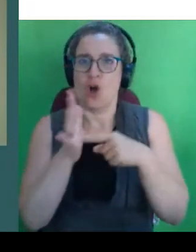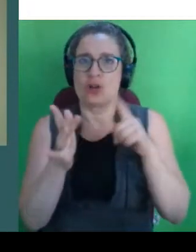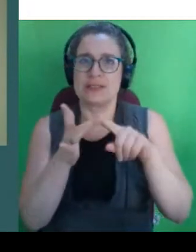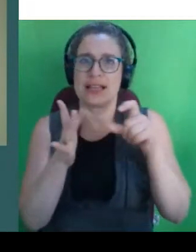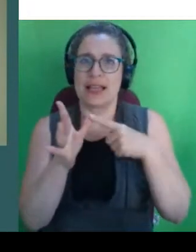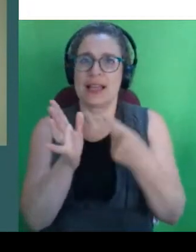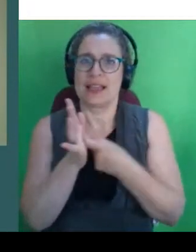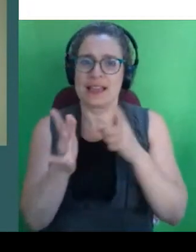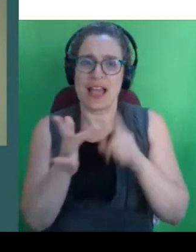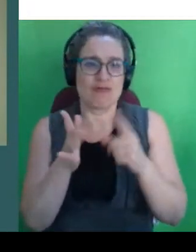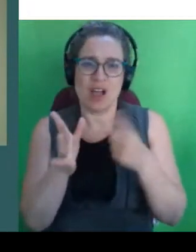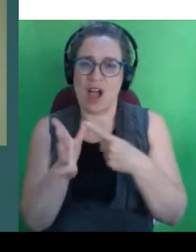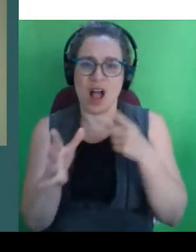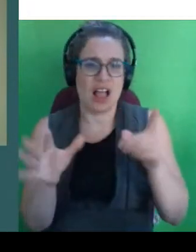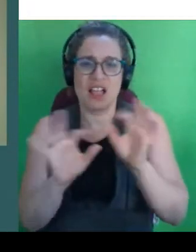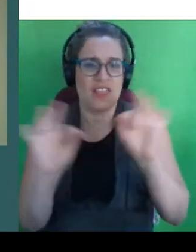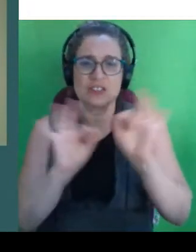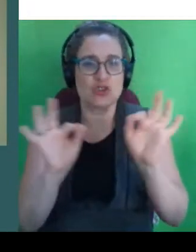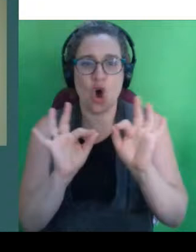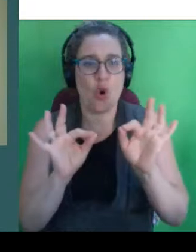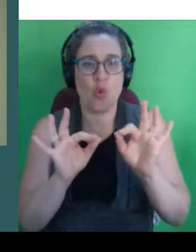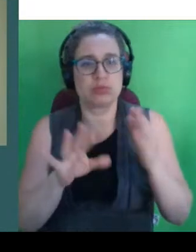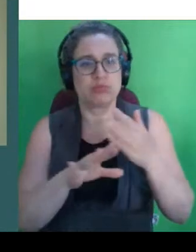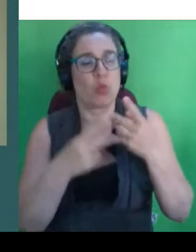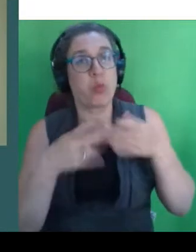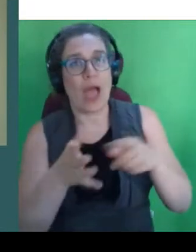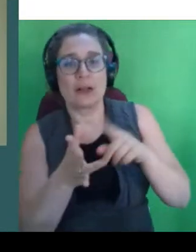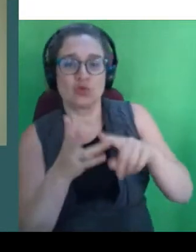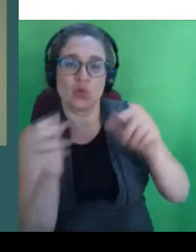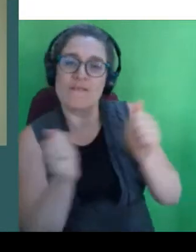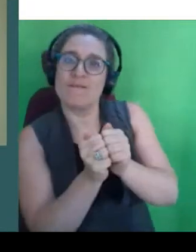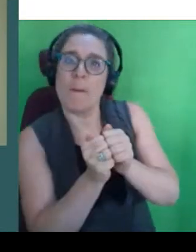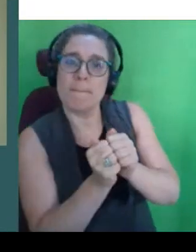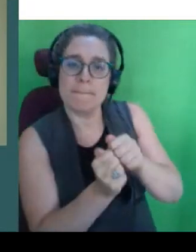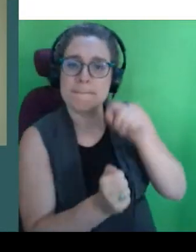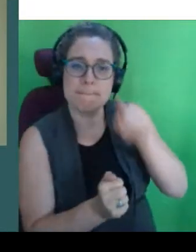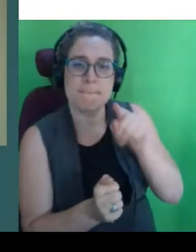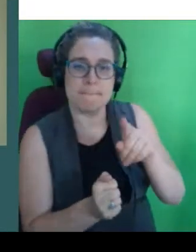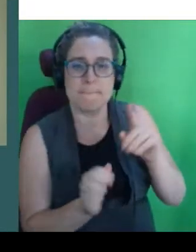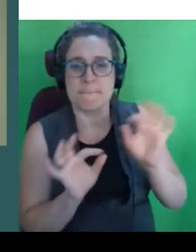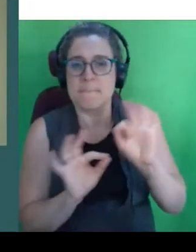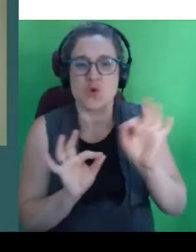urticaria. So you can't do a test and go, now I know it's spontaneous urticaria.